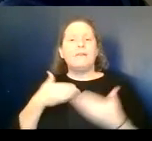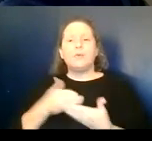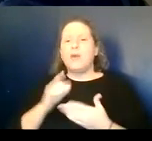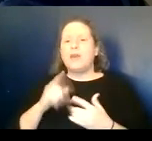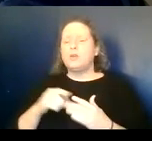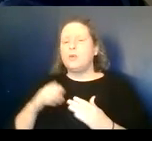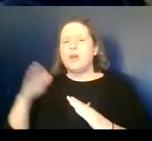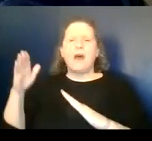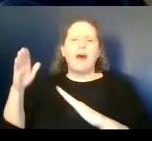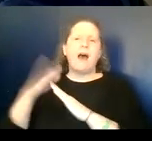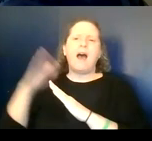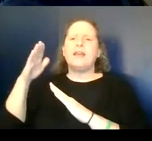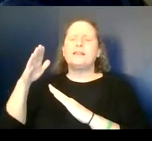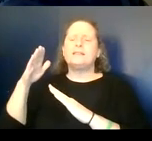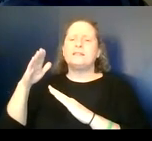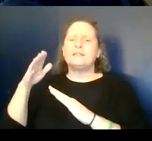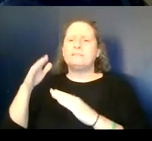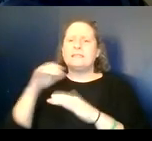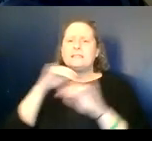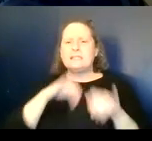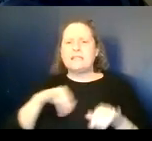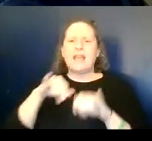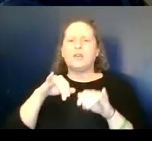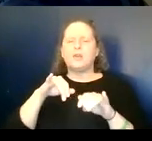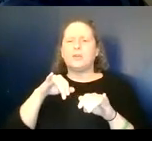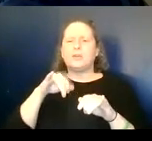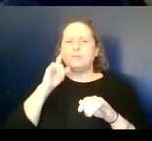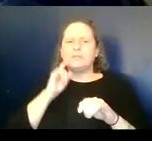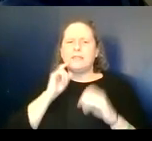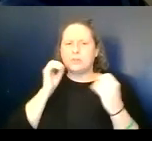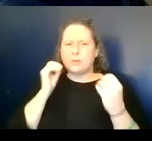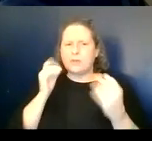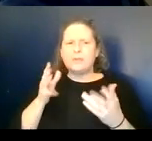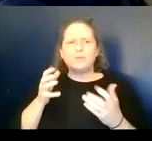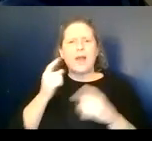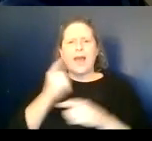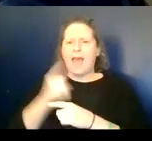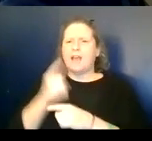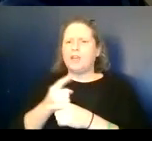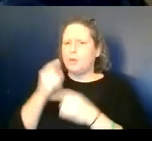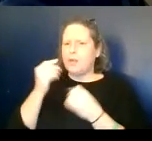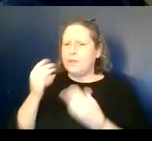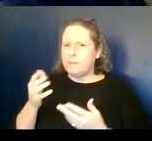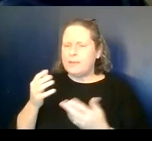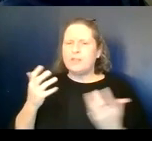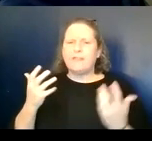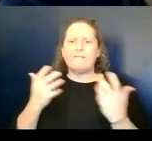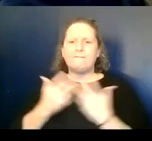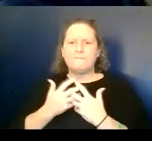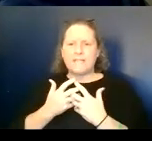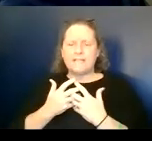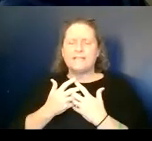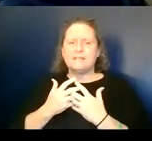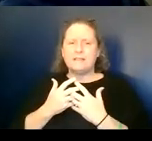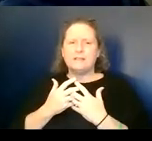attainable standard of sexual health. We want accurate information that fits